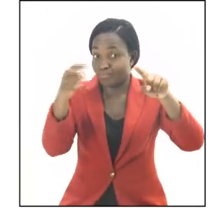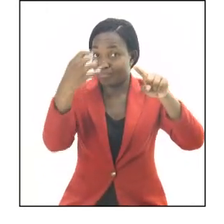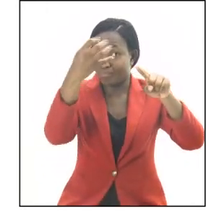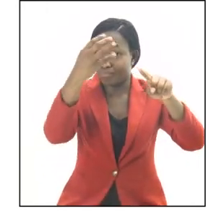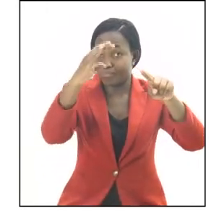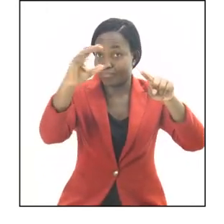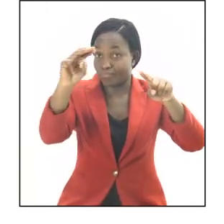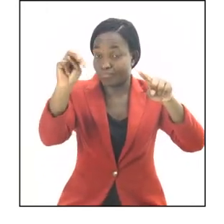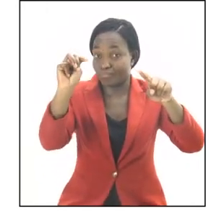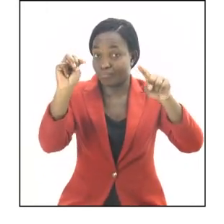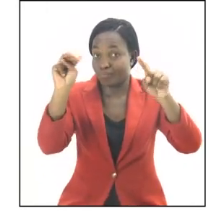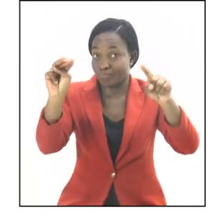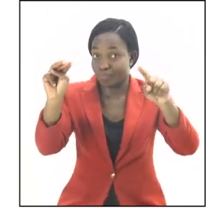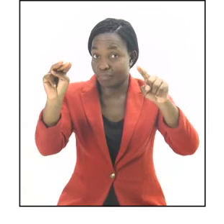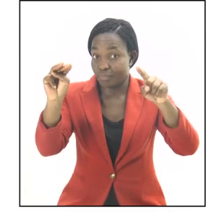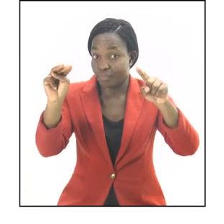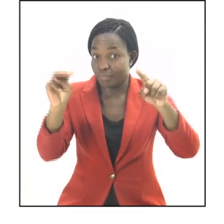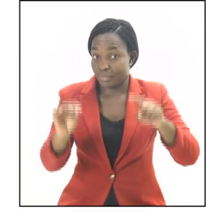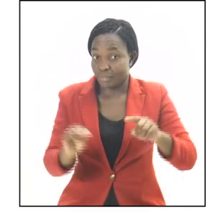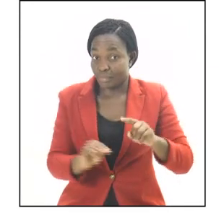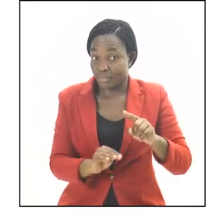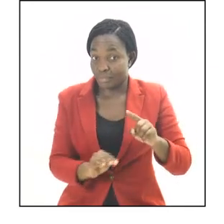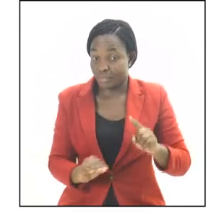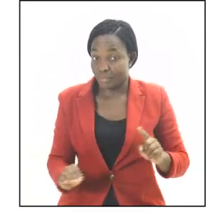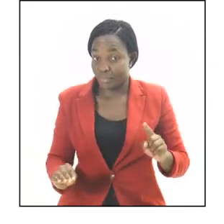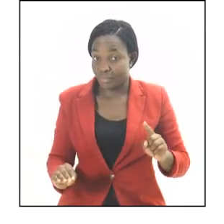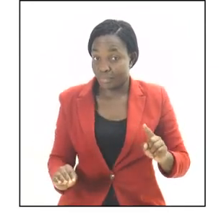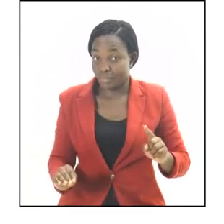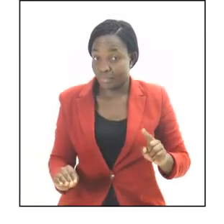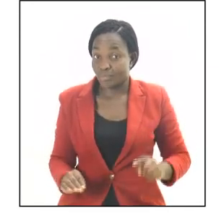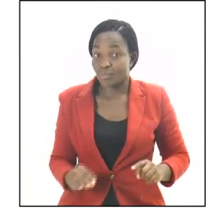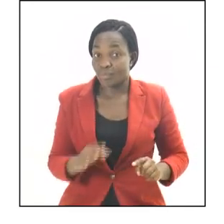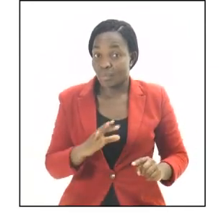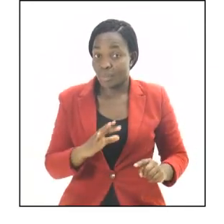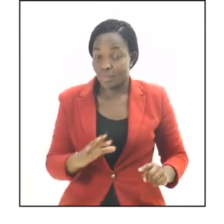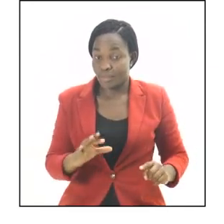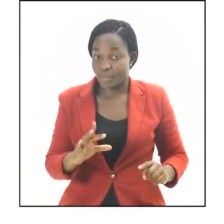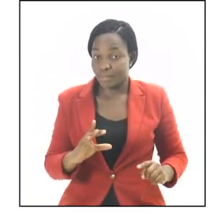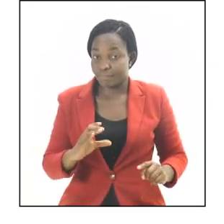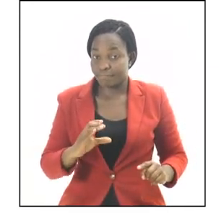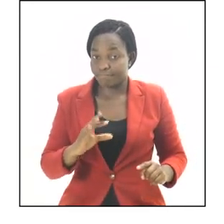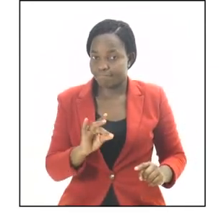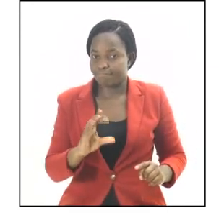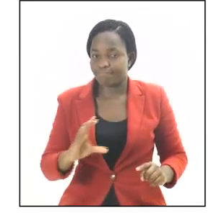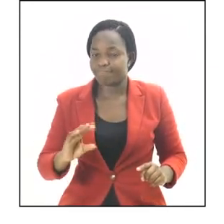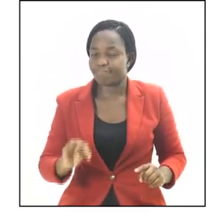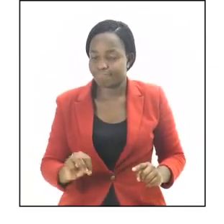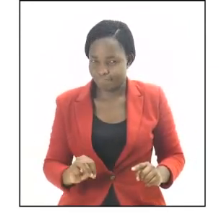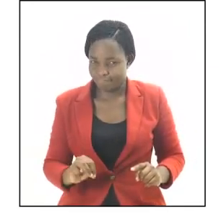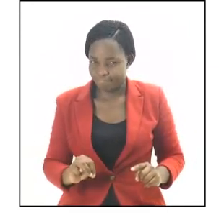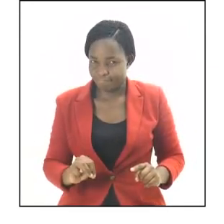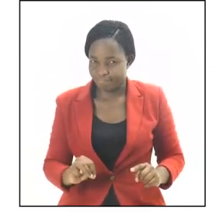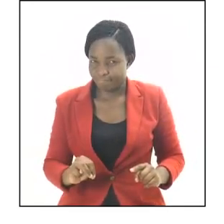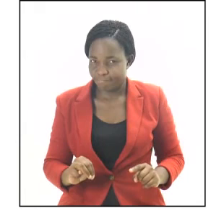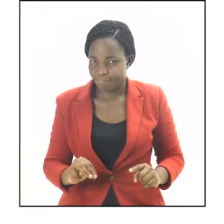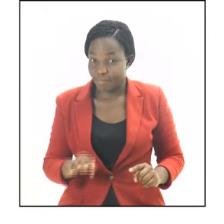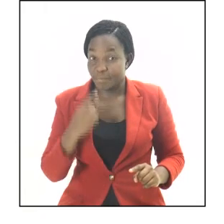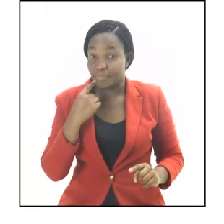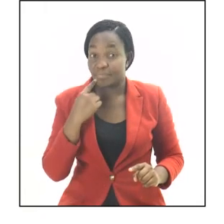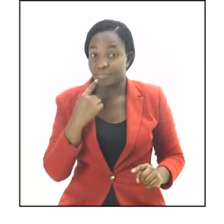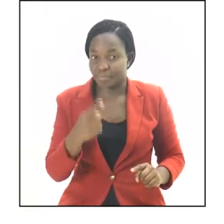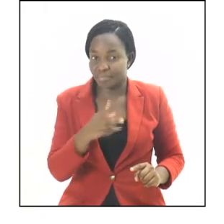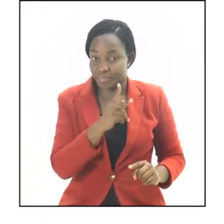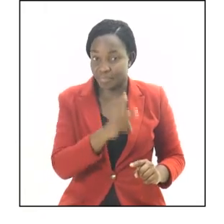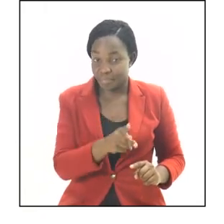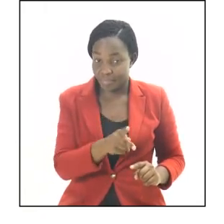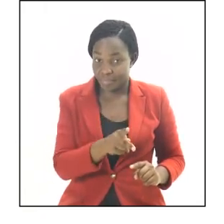4 centimeters, and the bottom line is 8 centimeters. So, we can say the